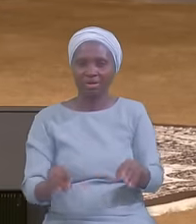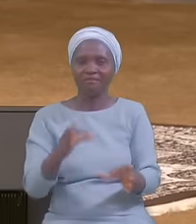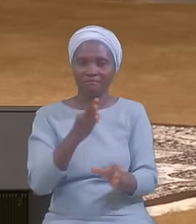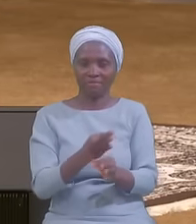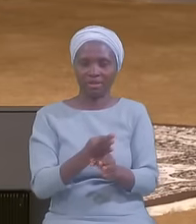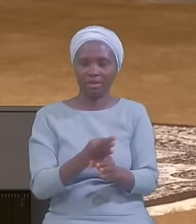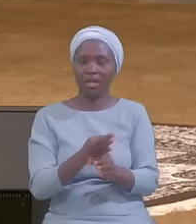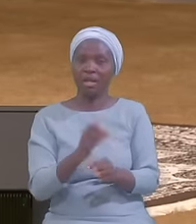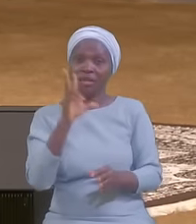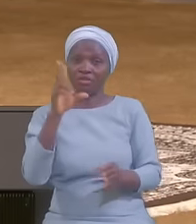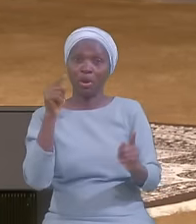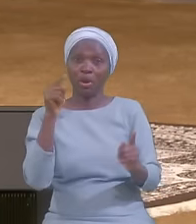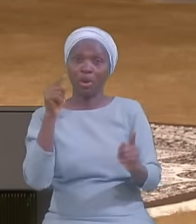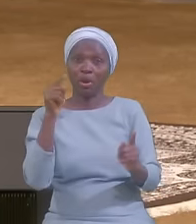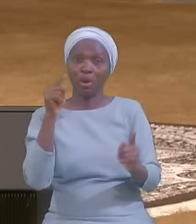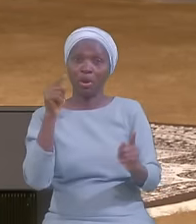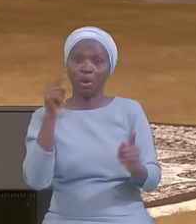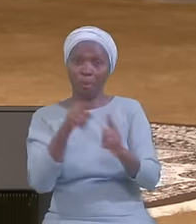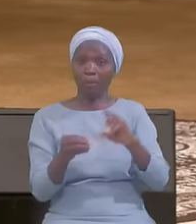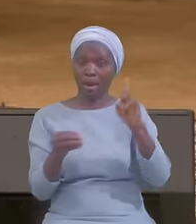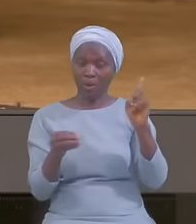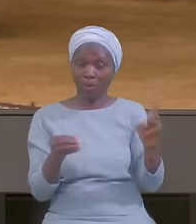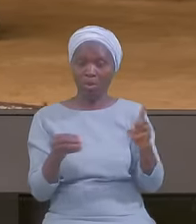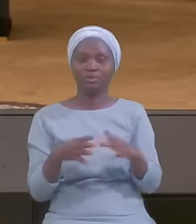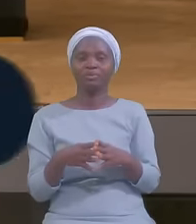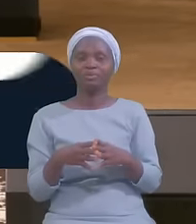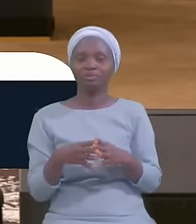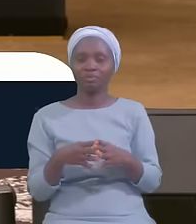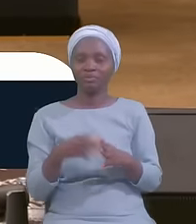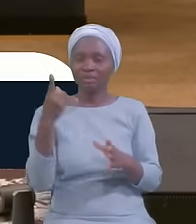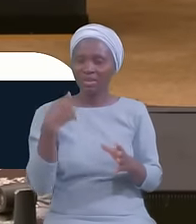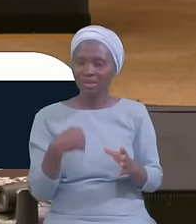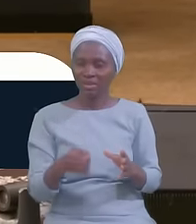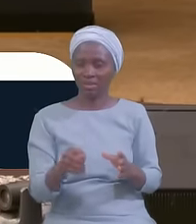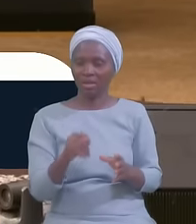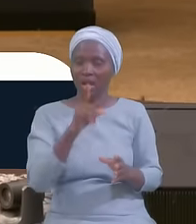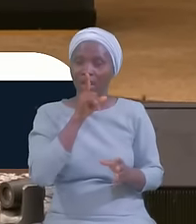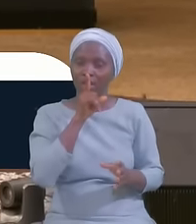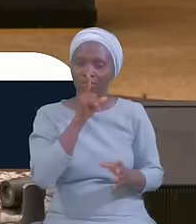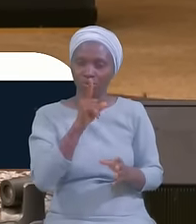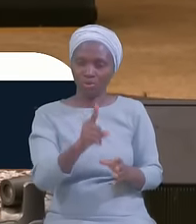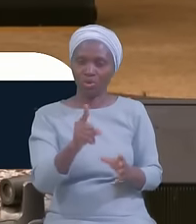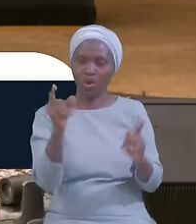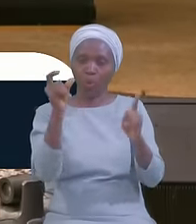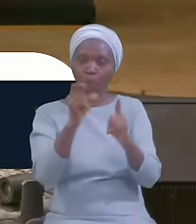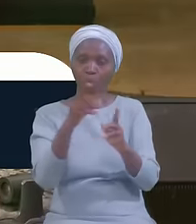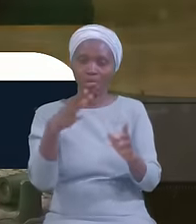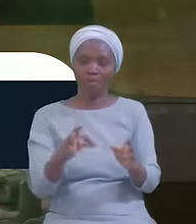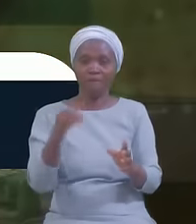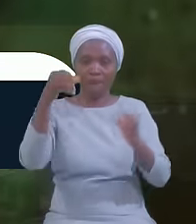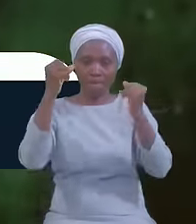Number one, the assuring words of power and